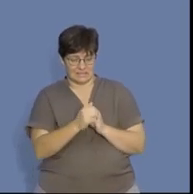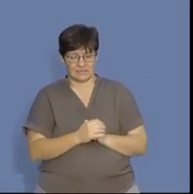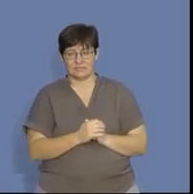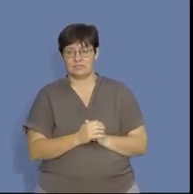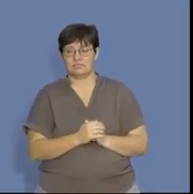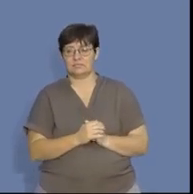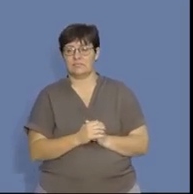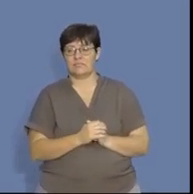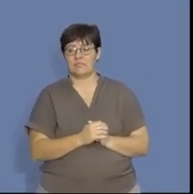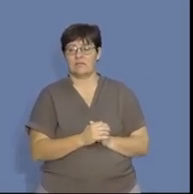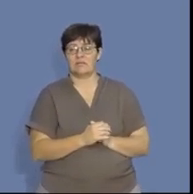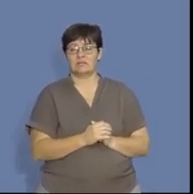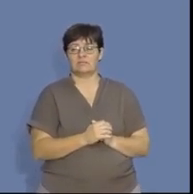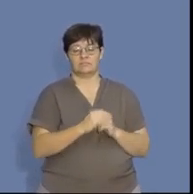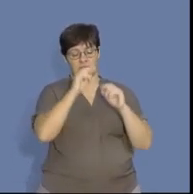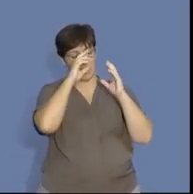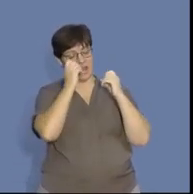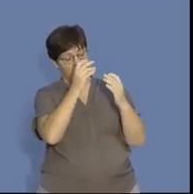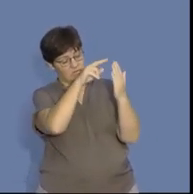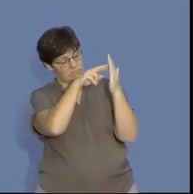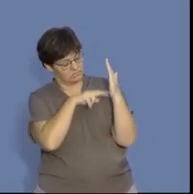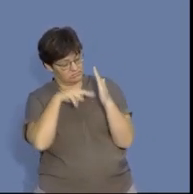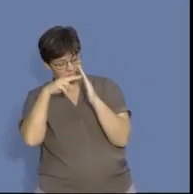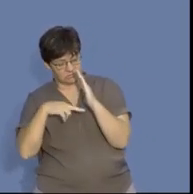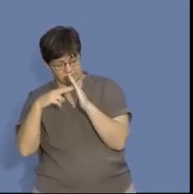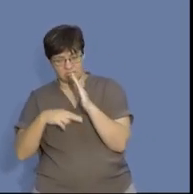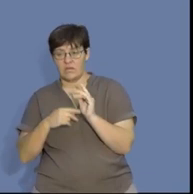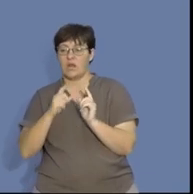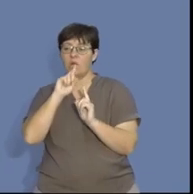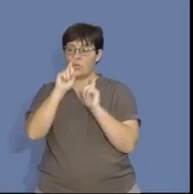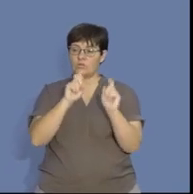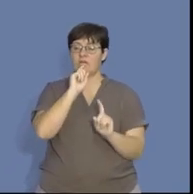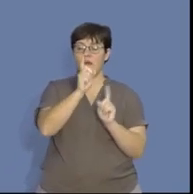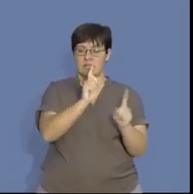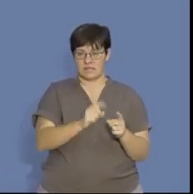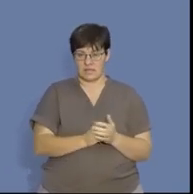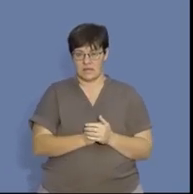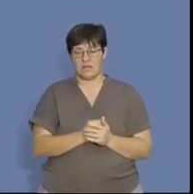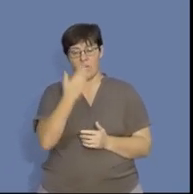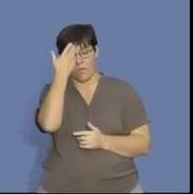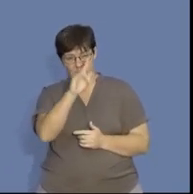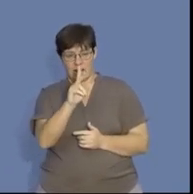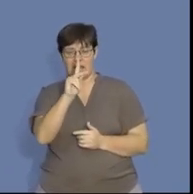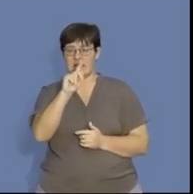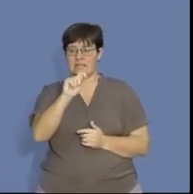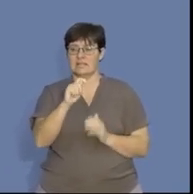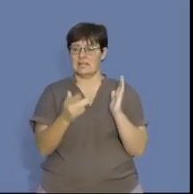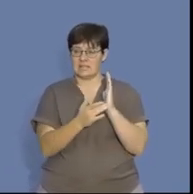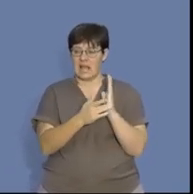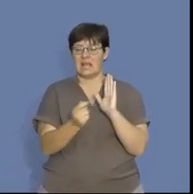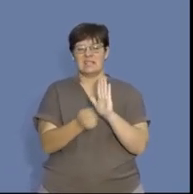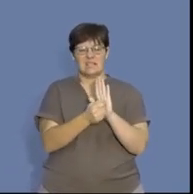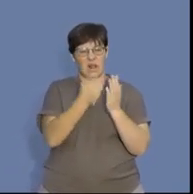partnership. Right, so once again, study the information that is given, answer the questions, right? We already know what